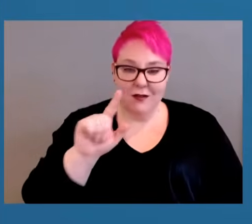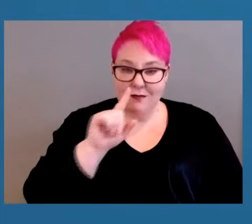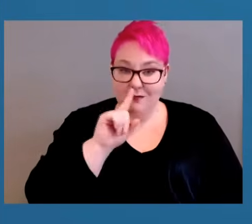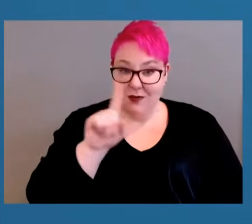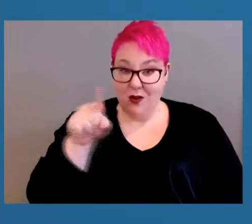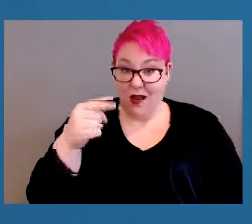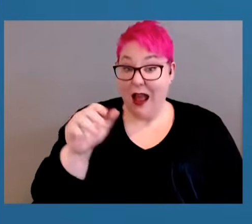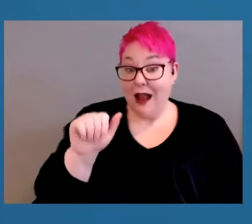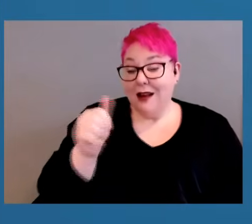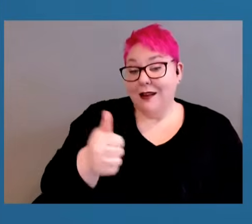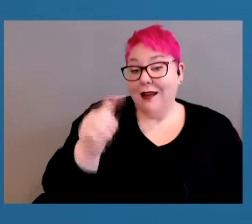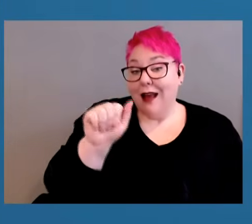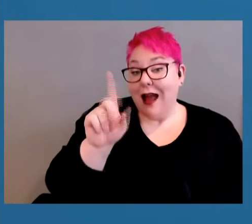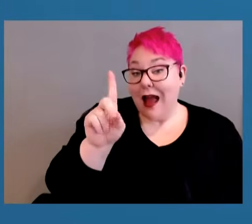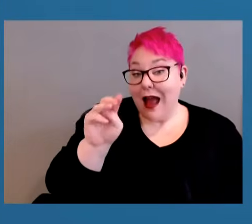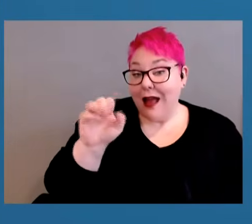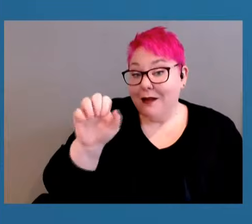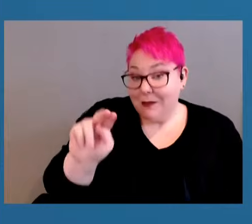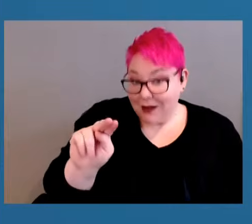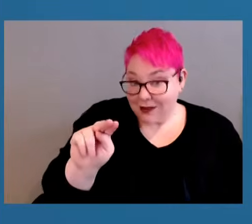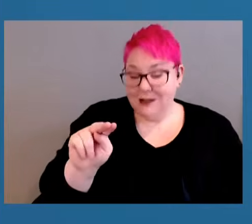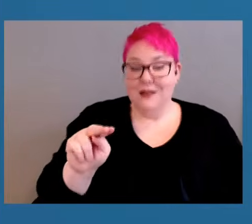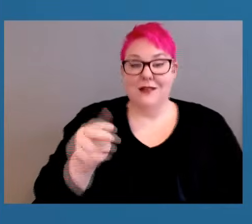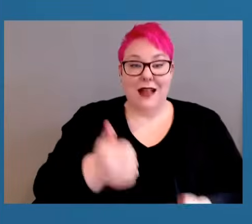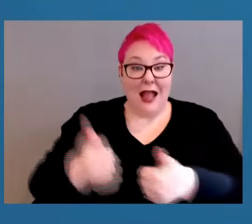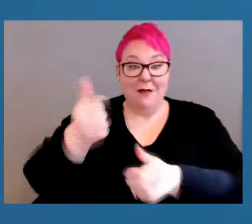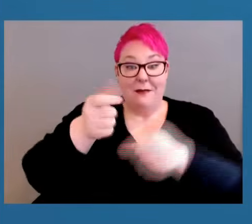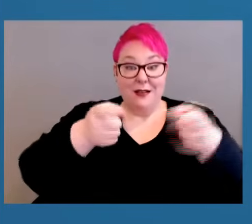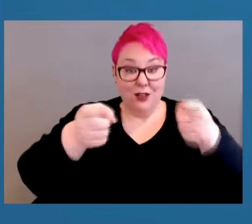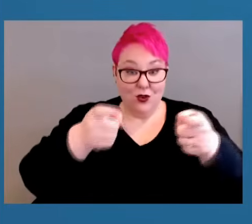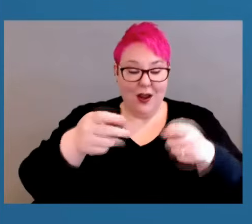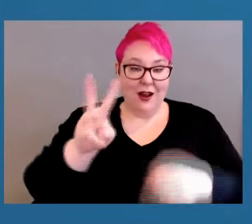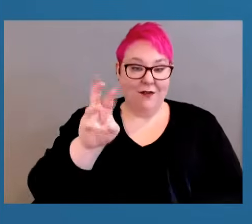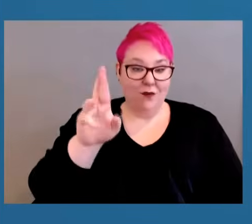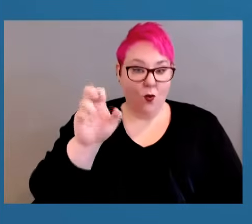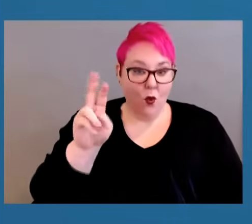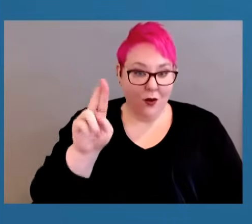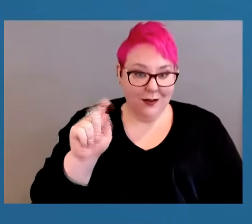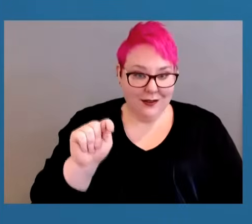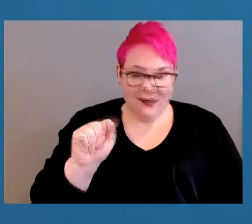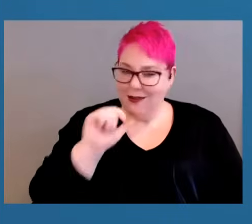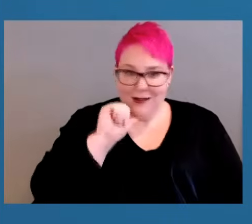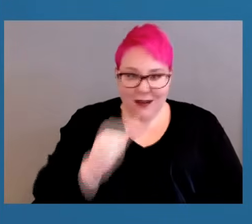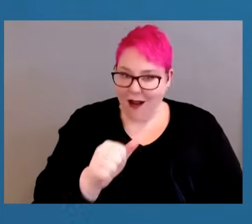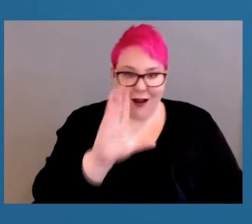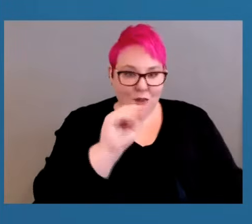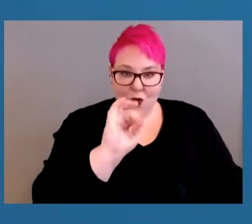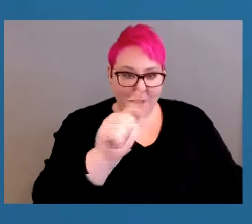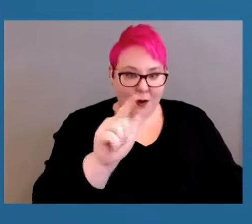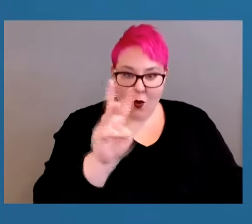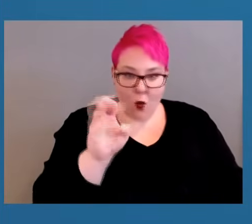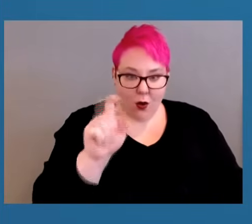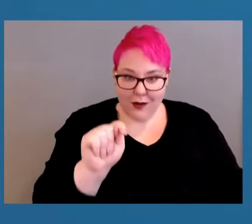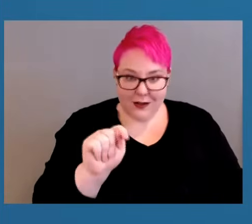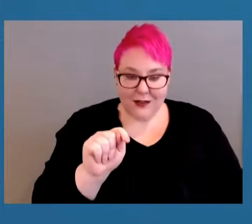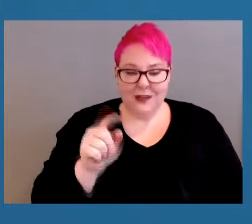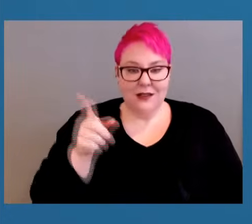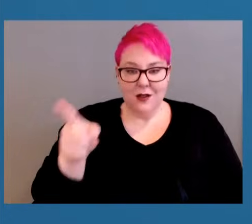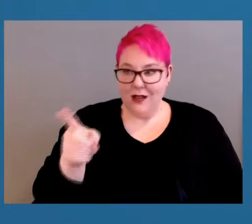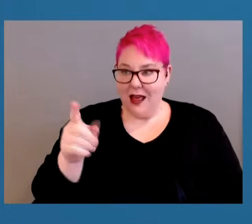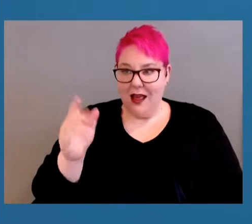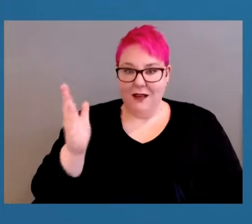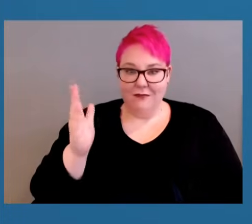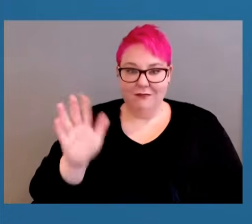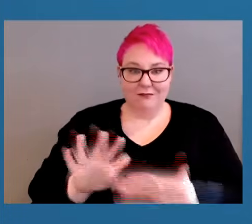have criminal warrants. They misrepresented the justification for even coming on the grounds to